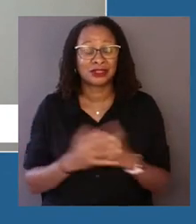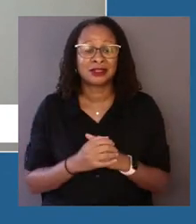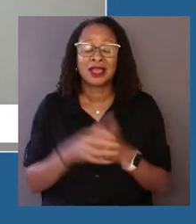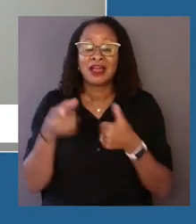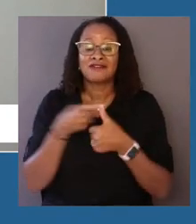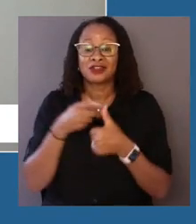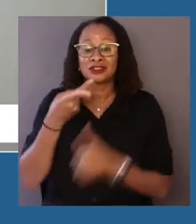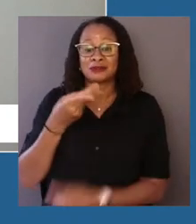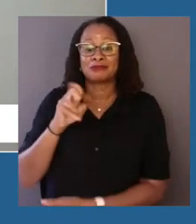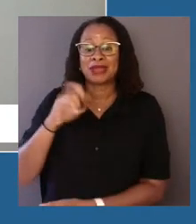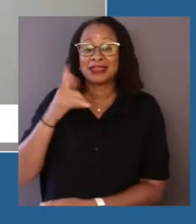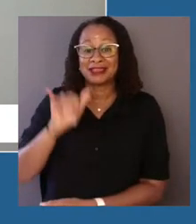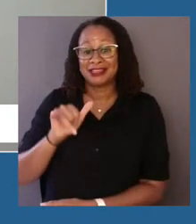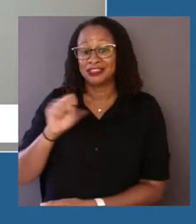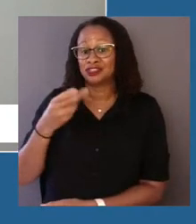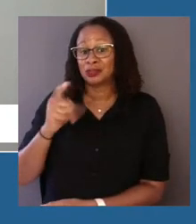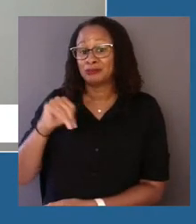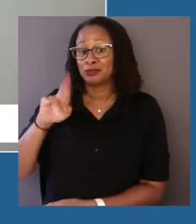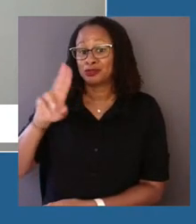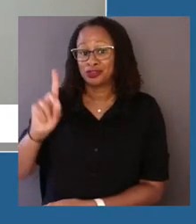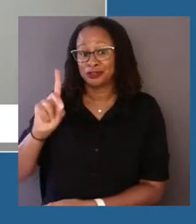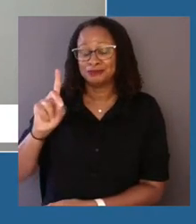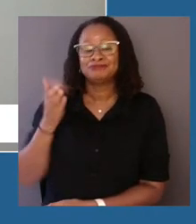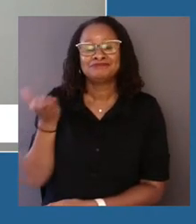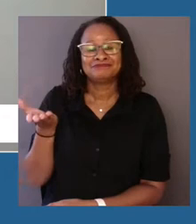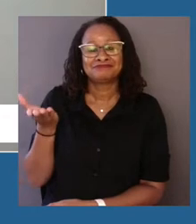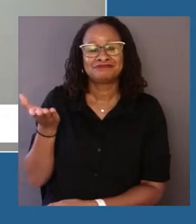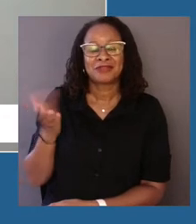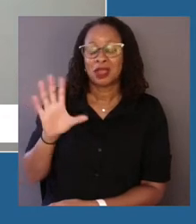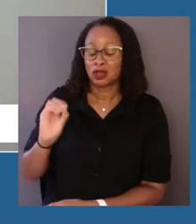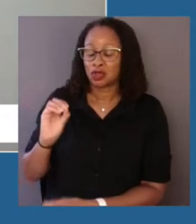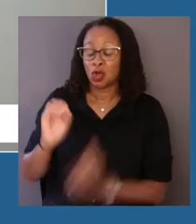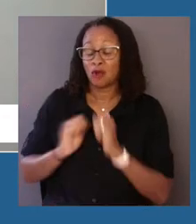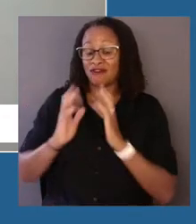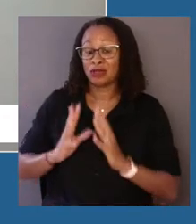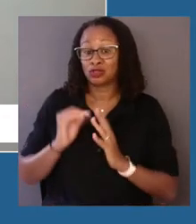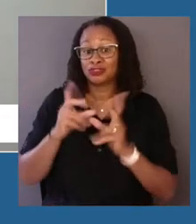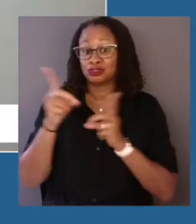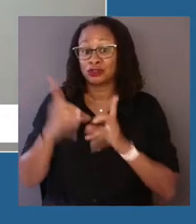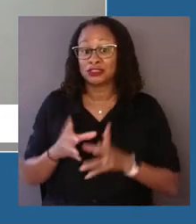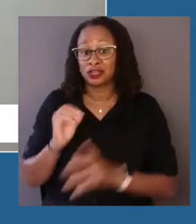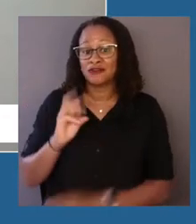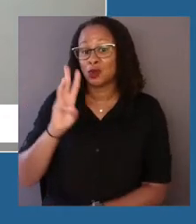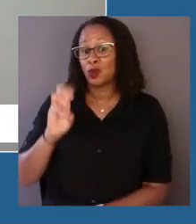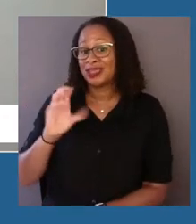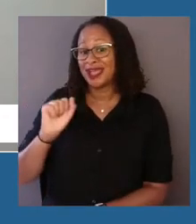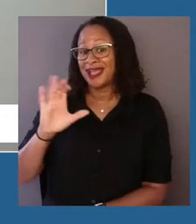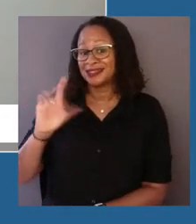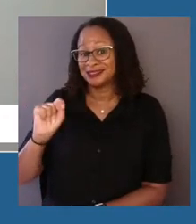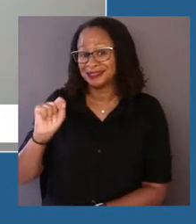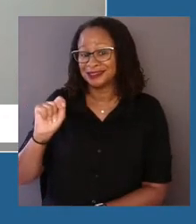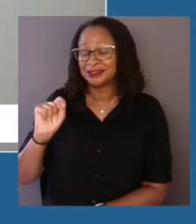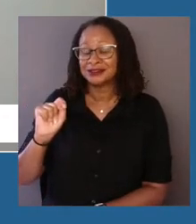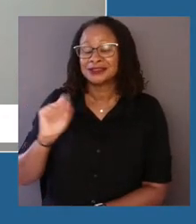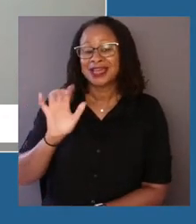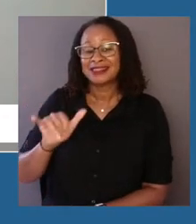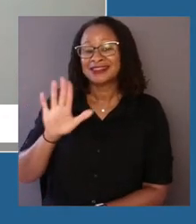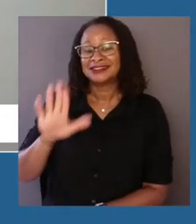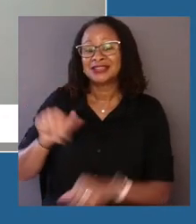with you. Peggy Shepherd is the co-founder and the director of WEACT, which is a